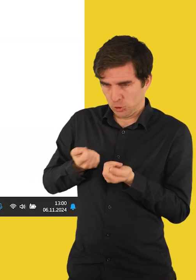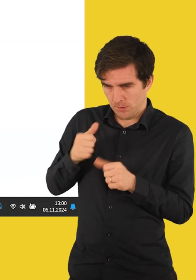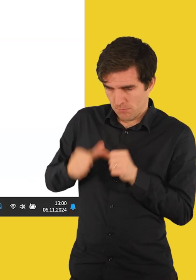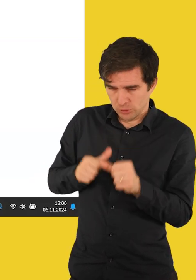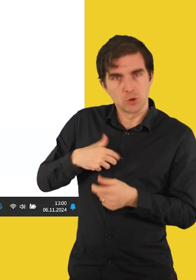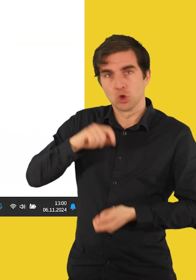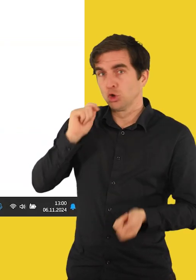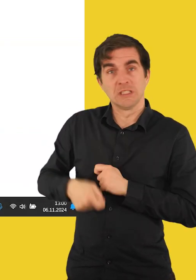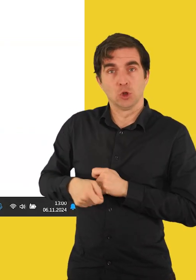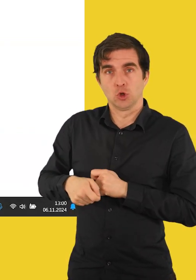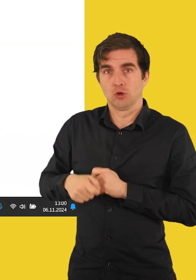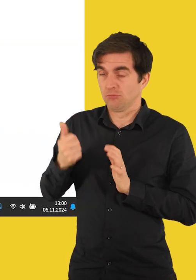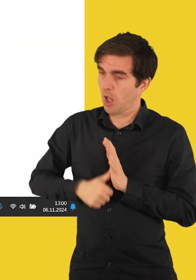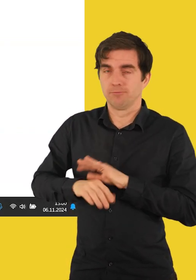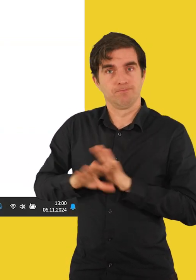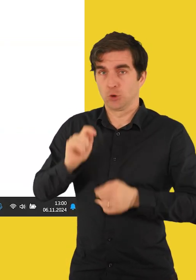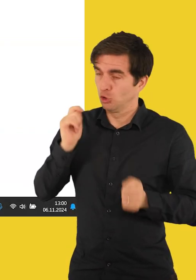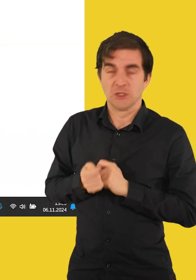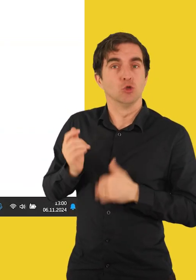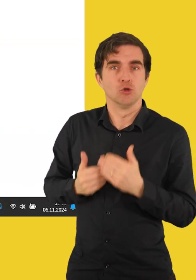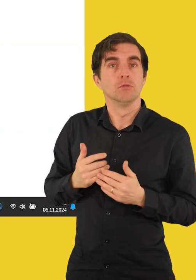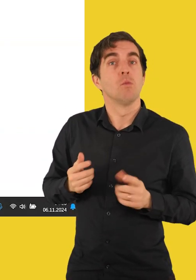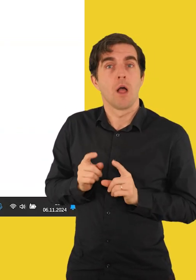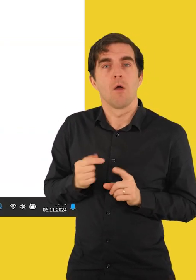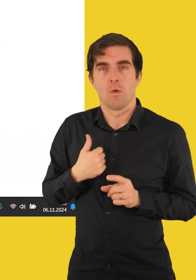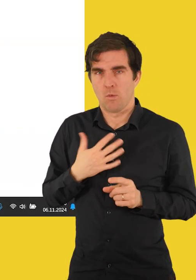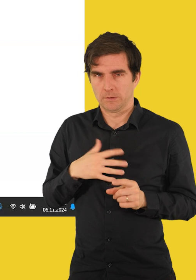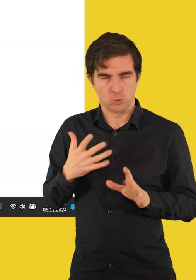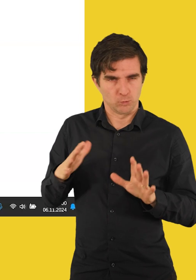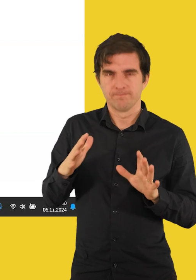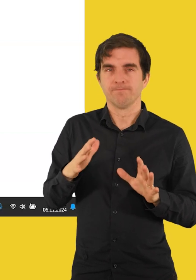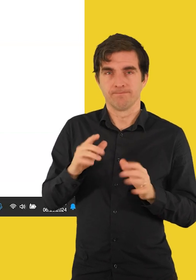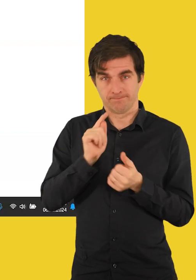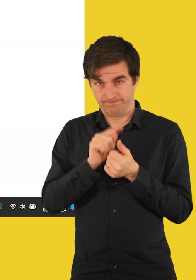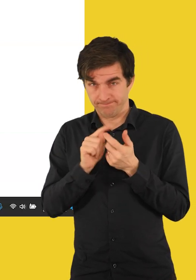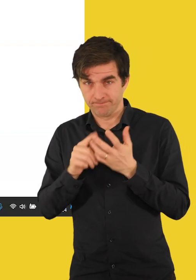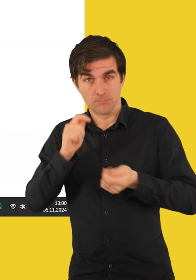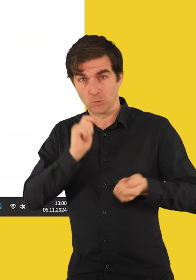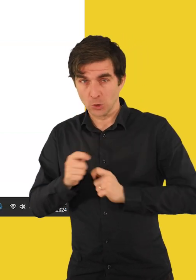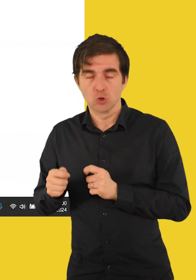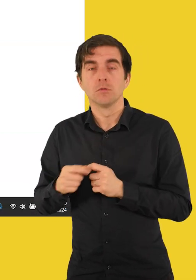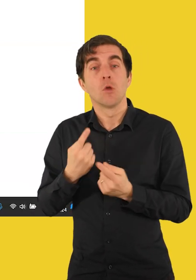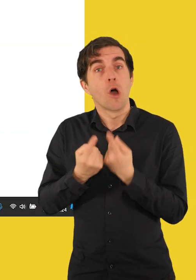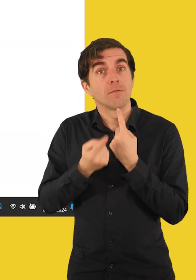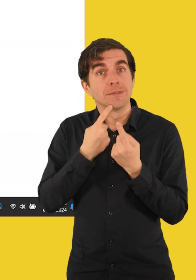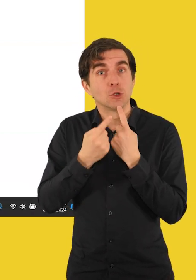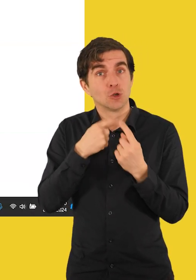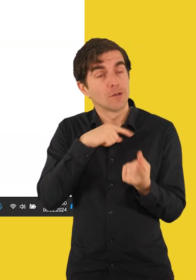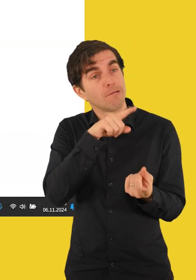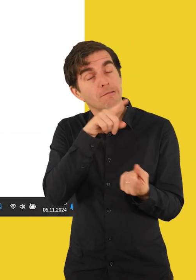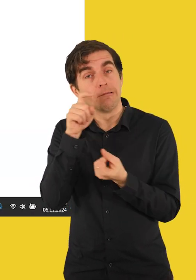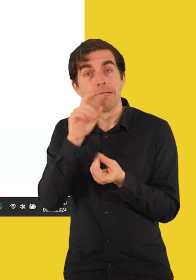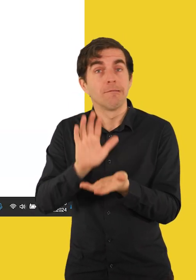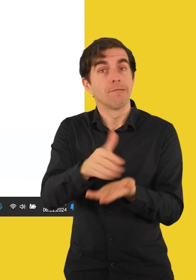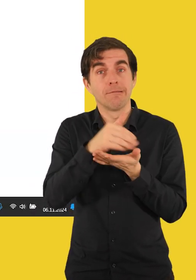have kicked off a change management process where we changed the things, changed